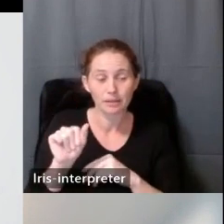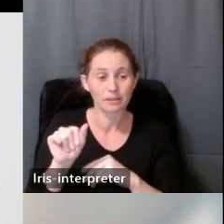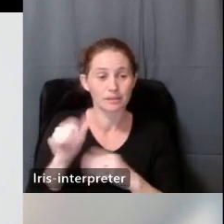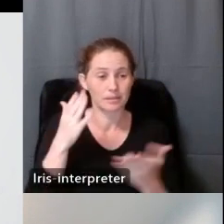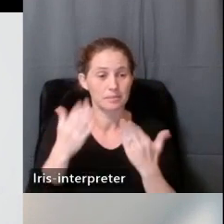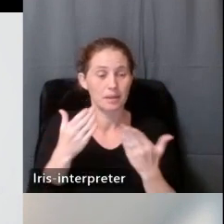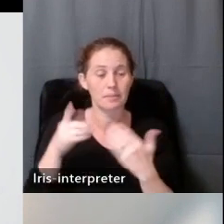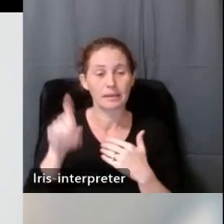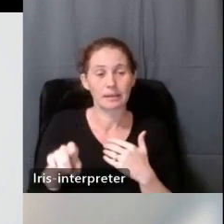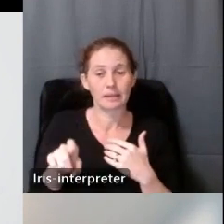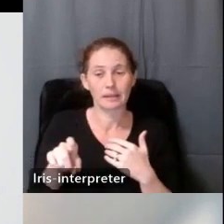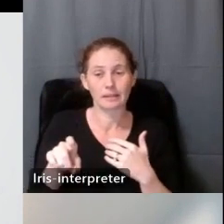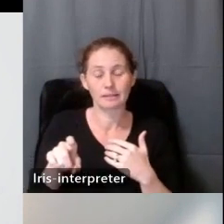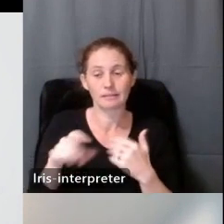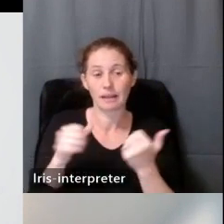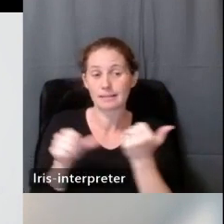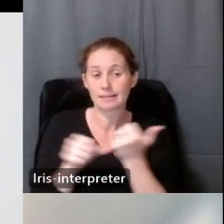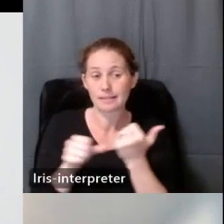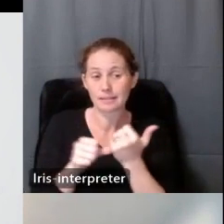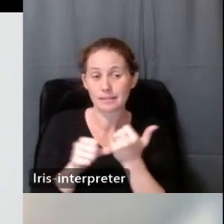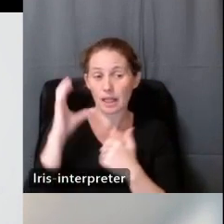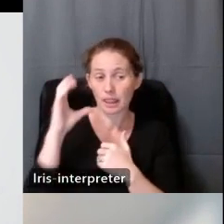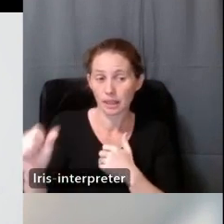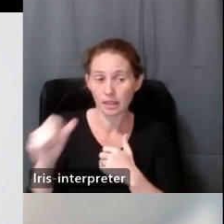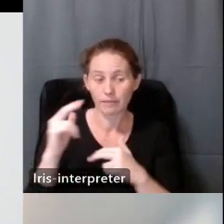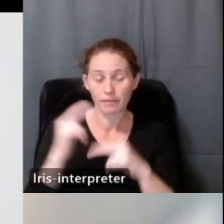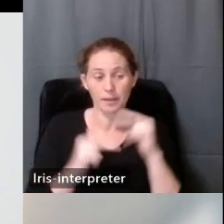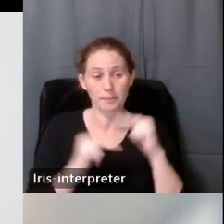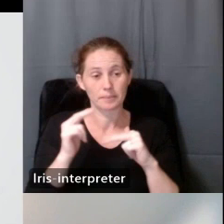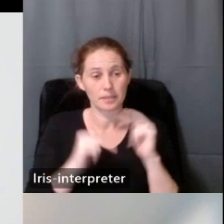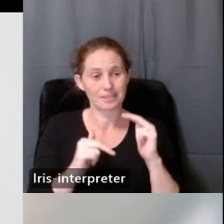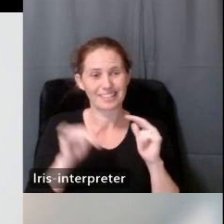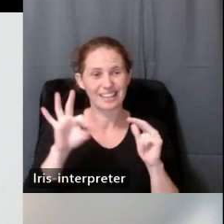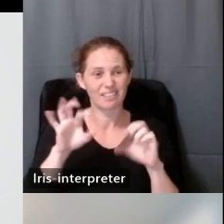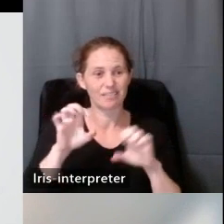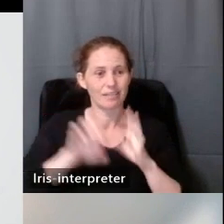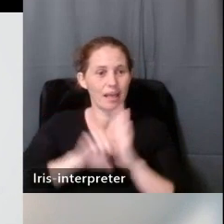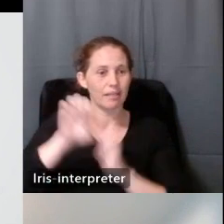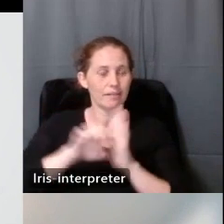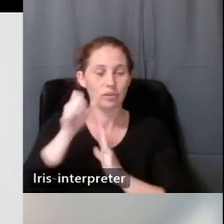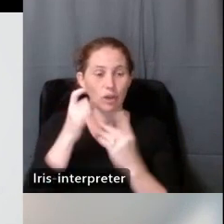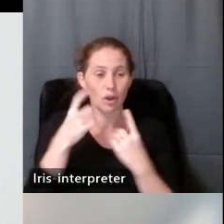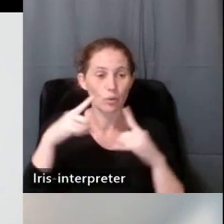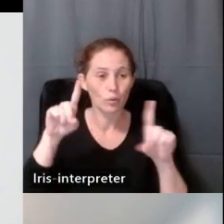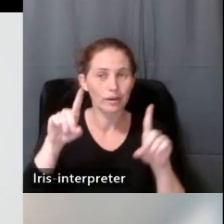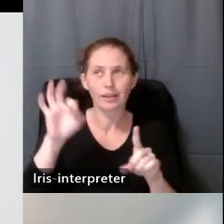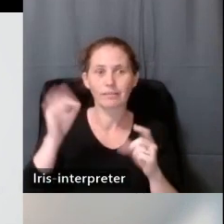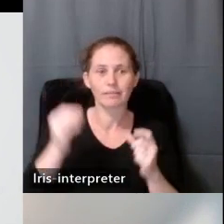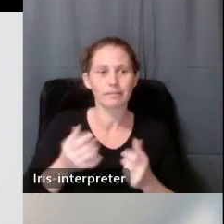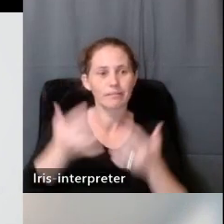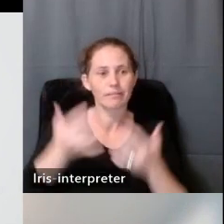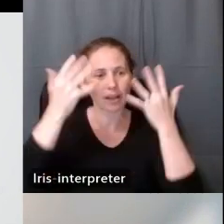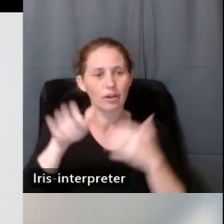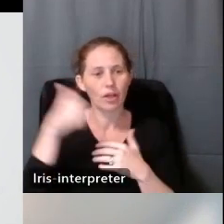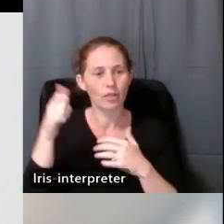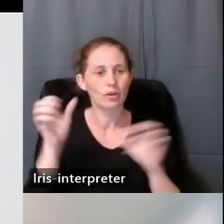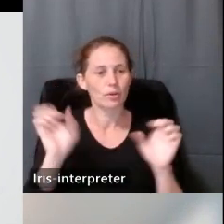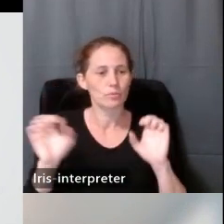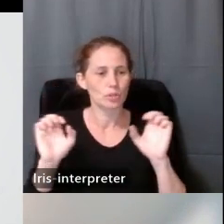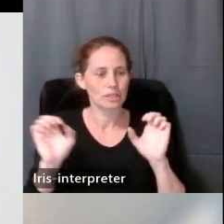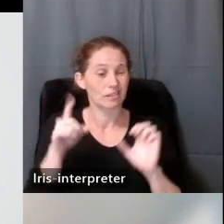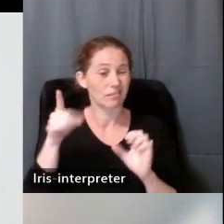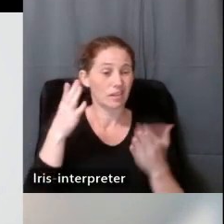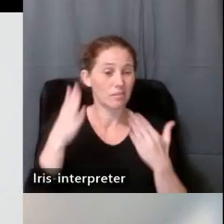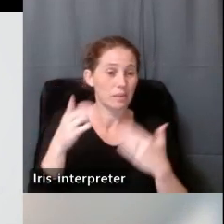may need assistance leaving a building without a working elevator in the event of a fire or other emergency. They